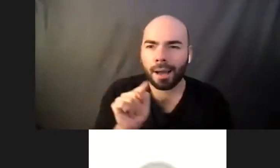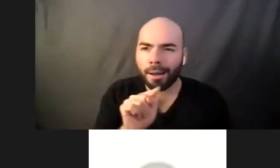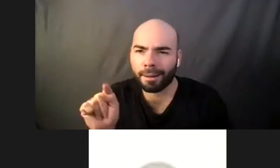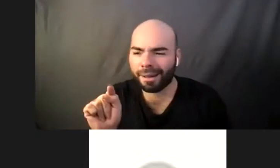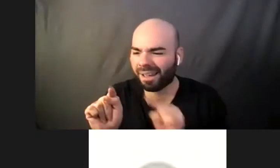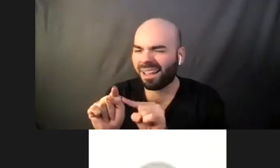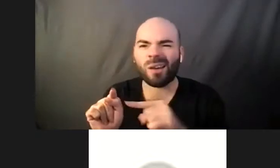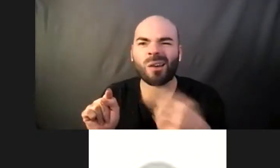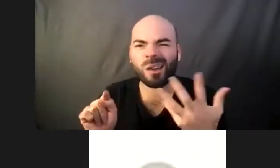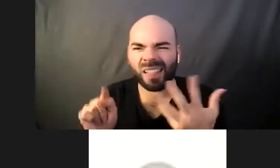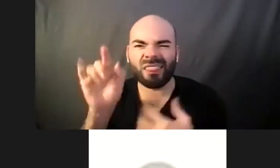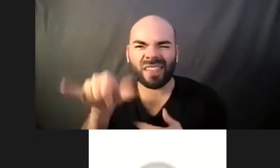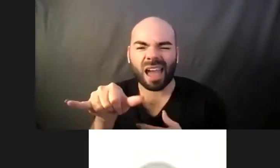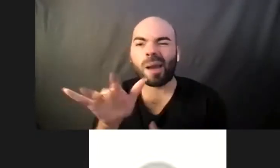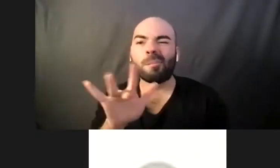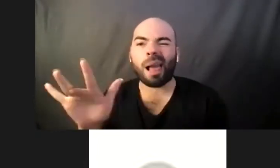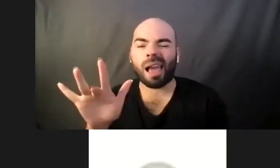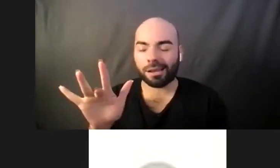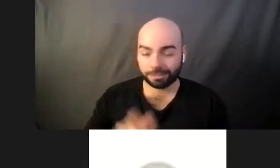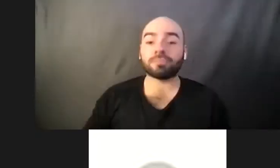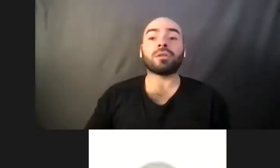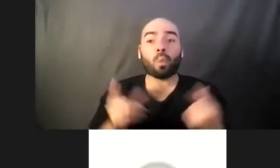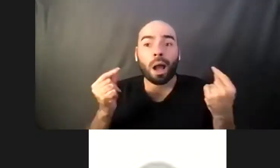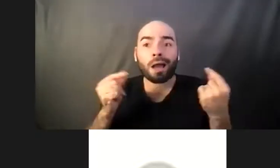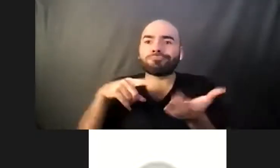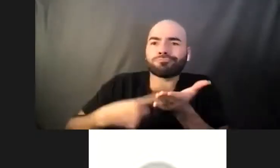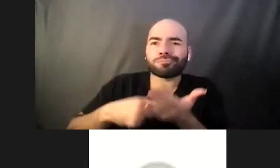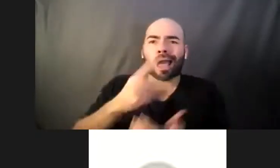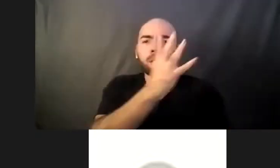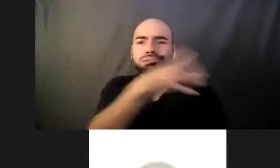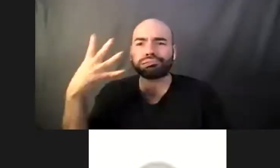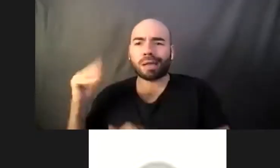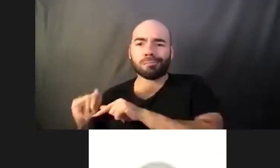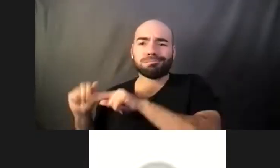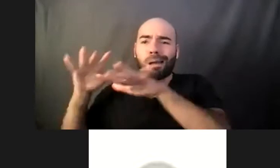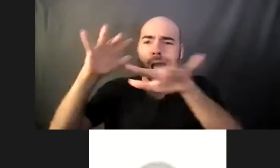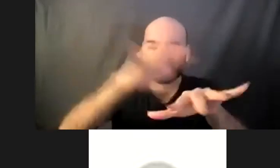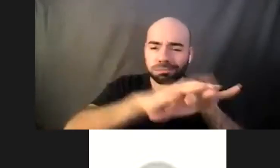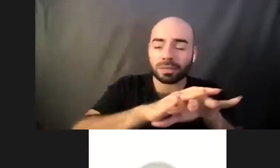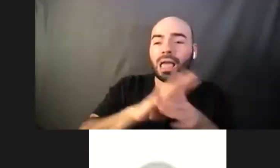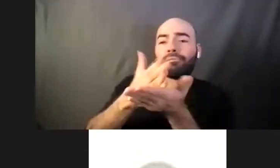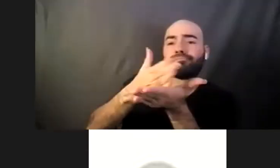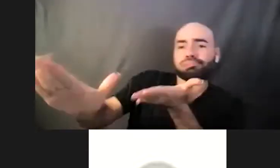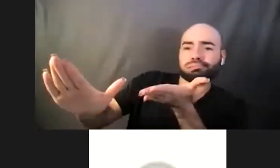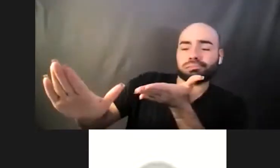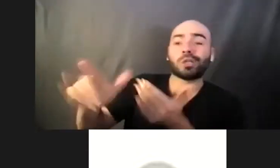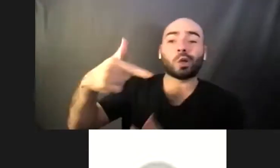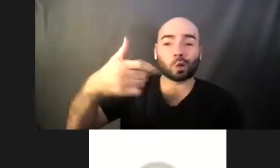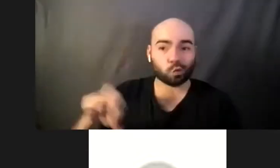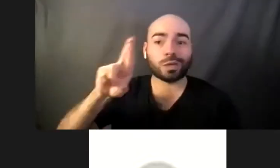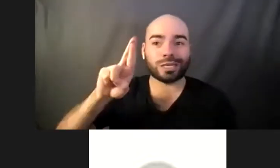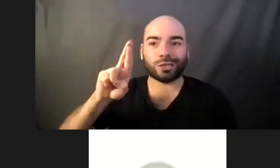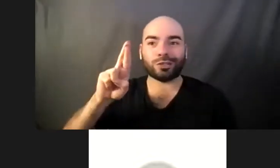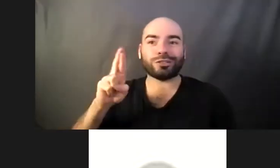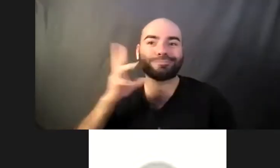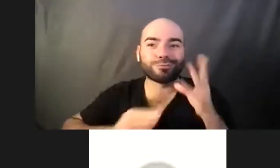yet universal conversation about migration, immigration, and alienation in queer diasporas. Good news